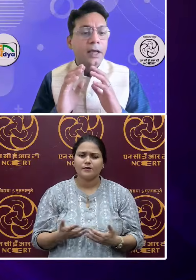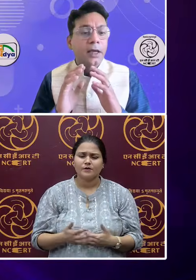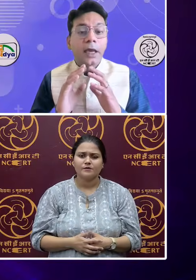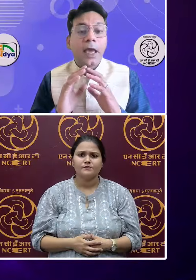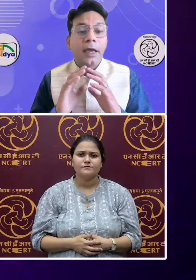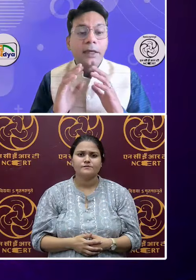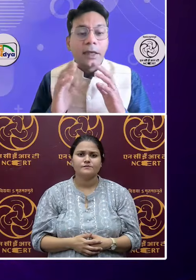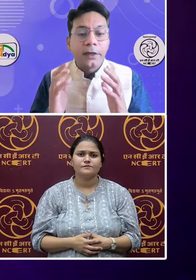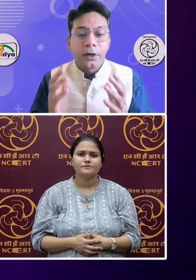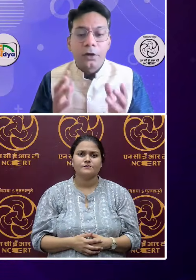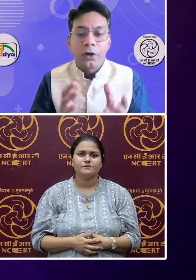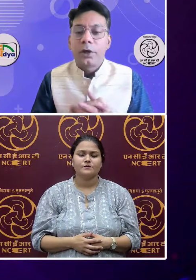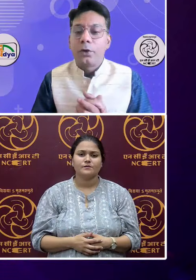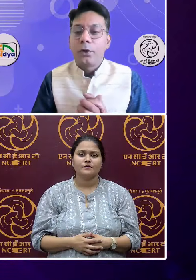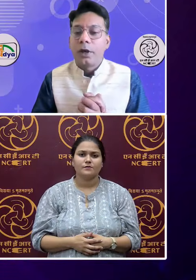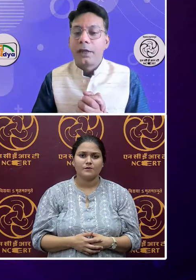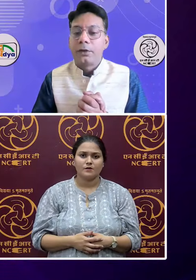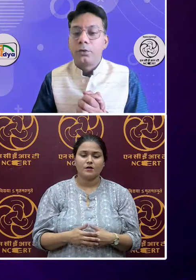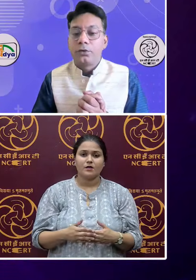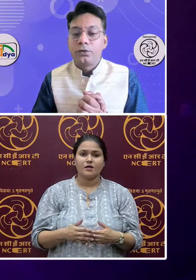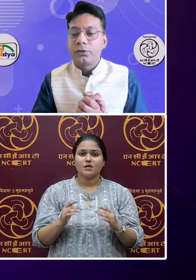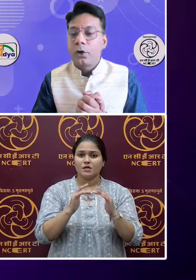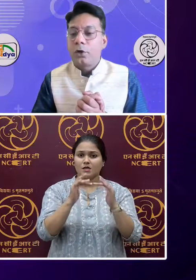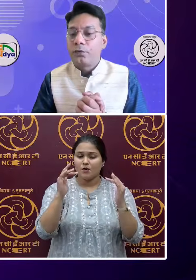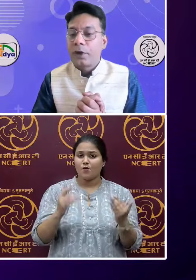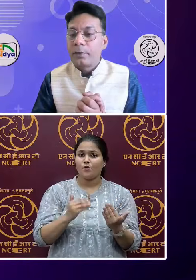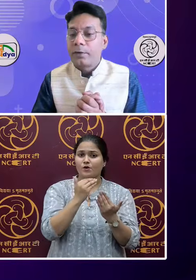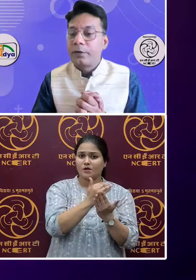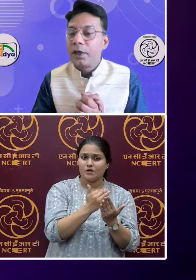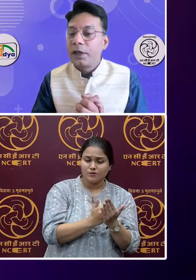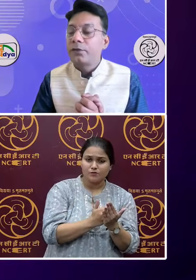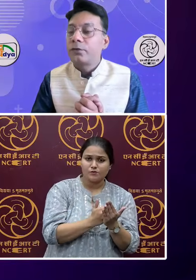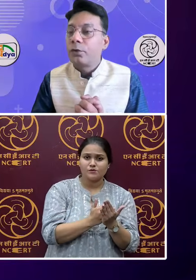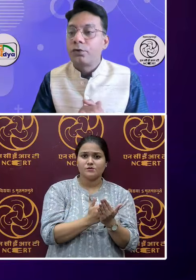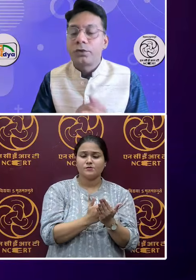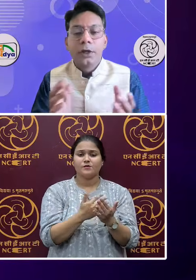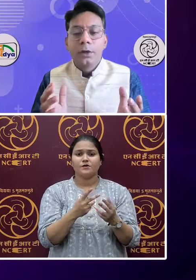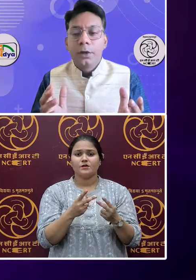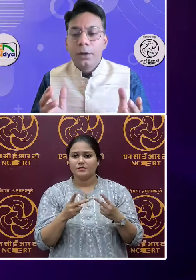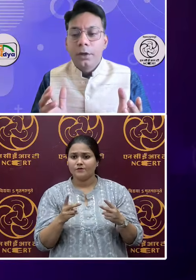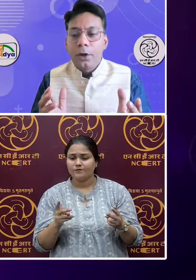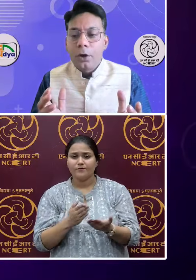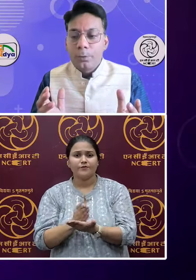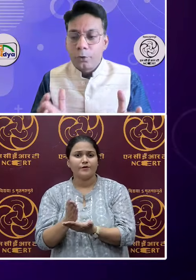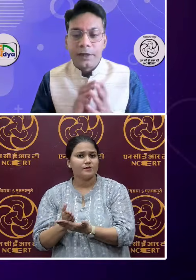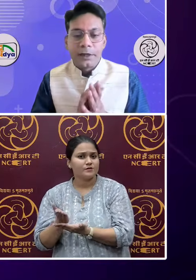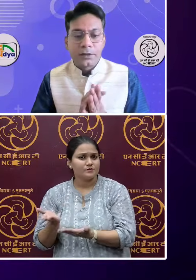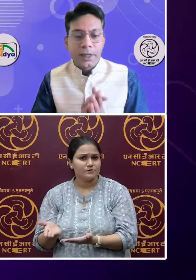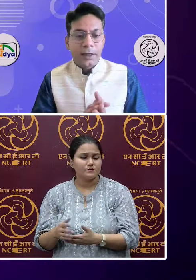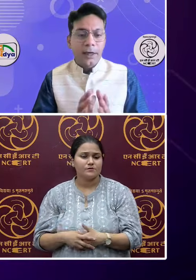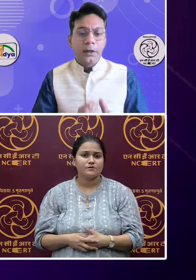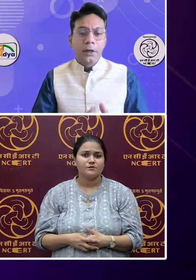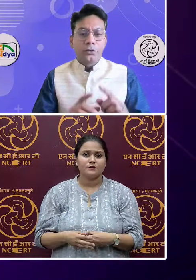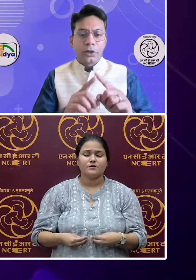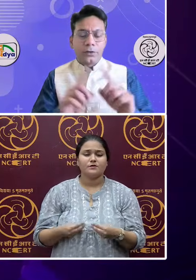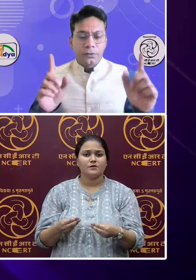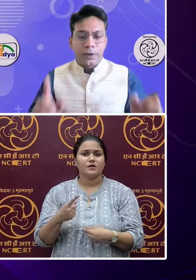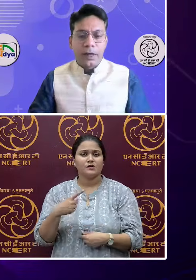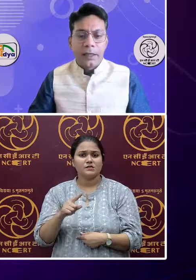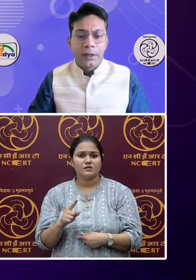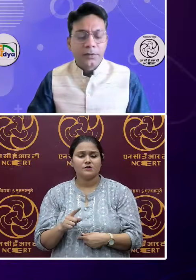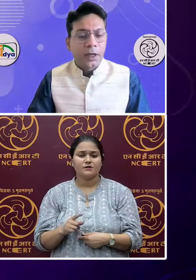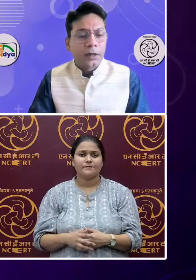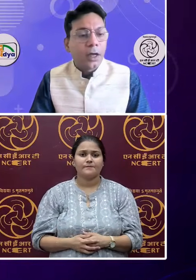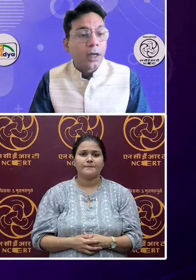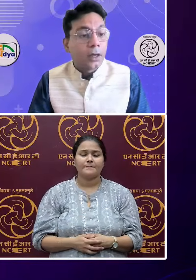like a aggregator of the online courses offered by various course providers, like, correct. So this is